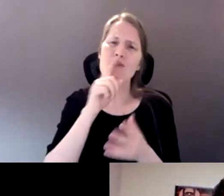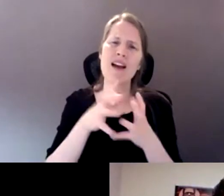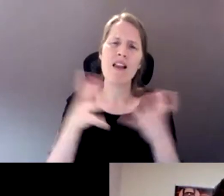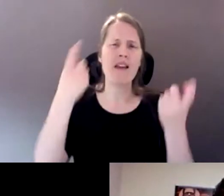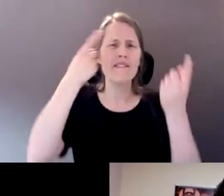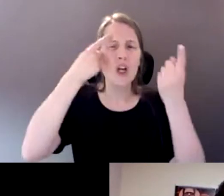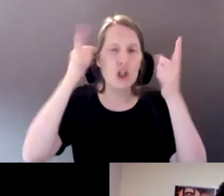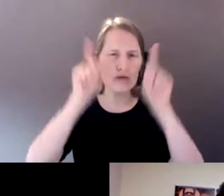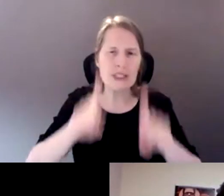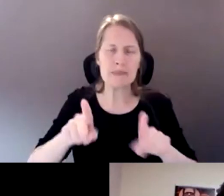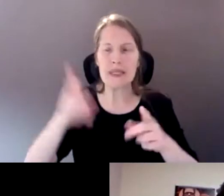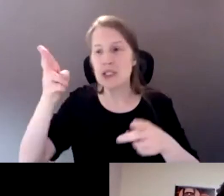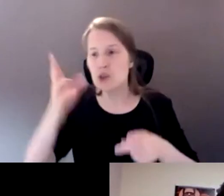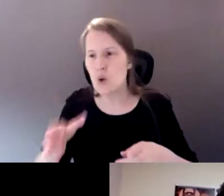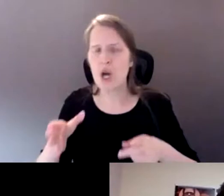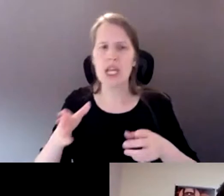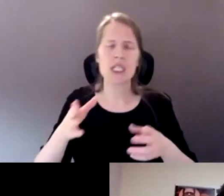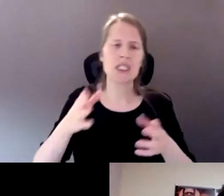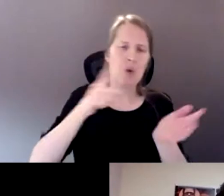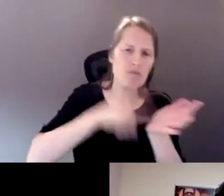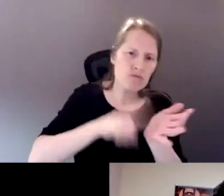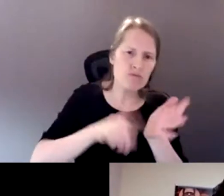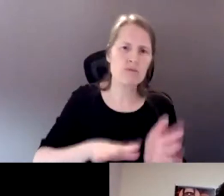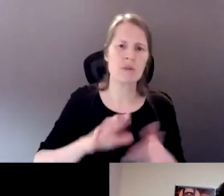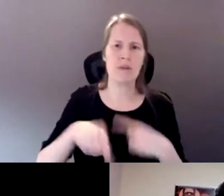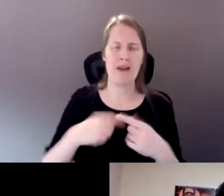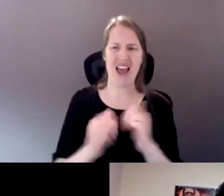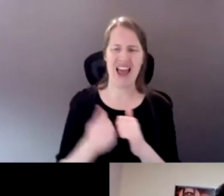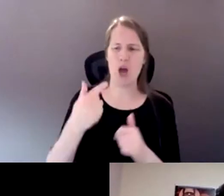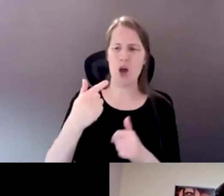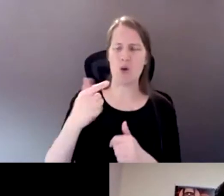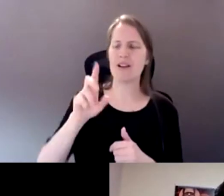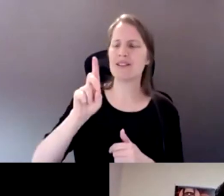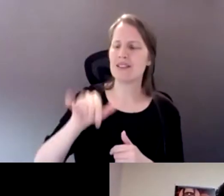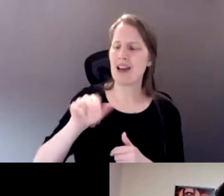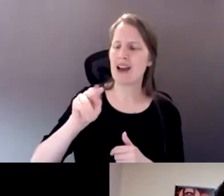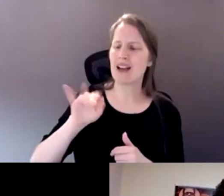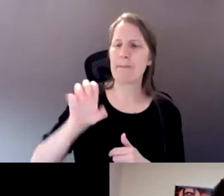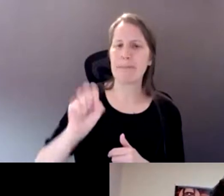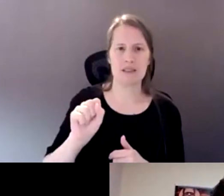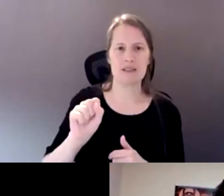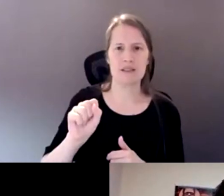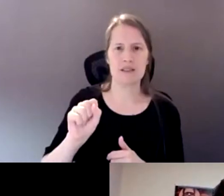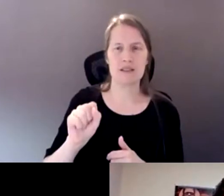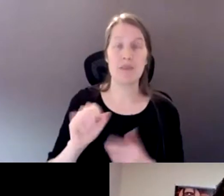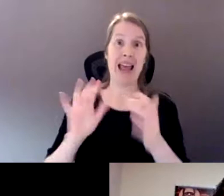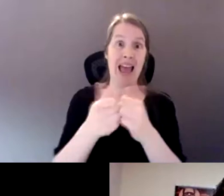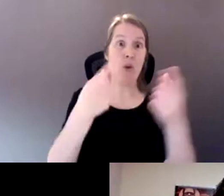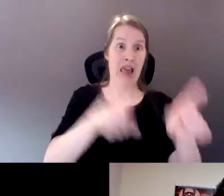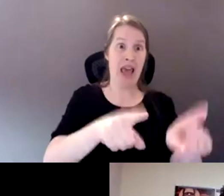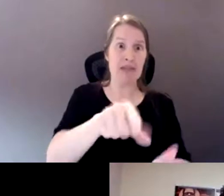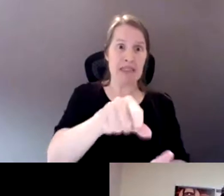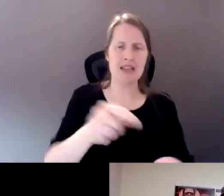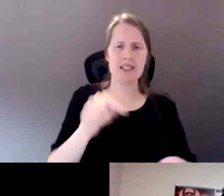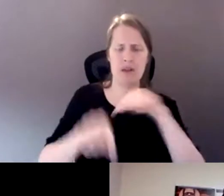and scholars about the dynamics of genocide and not so much how it took place, but why it